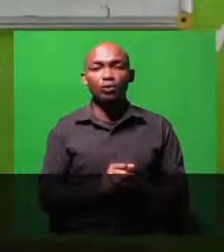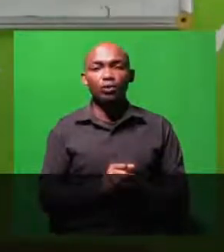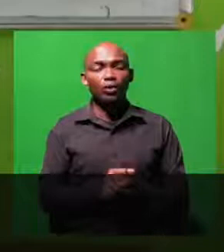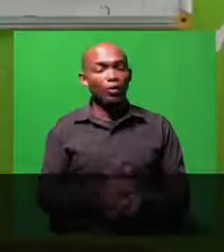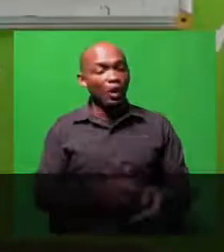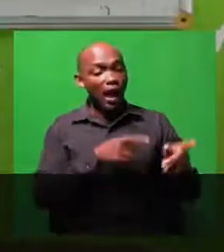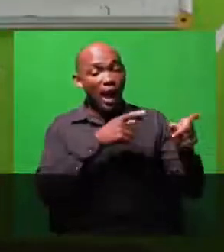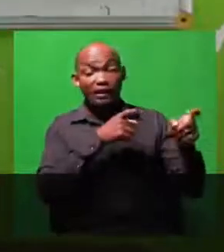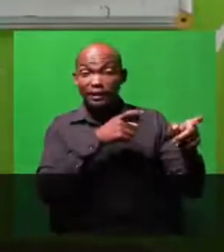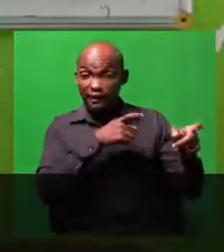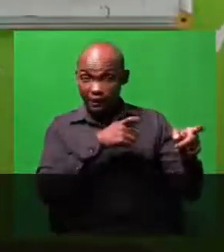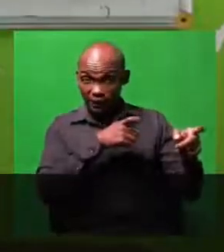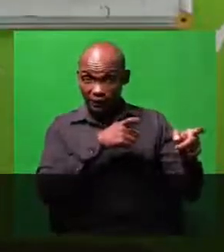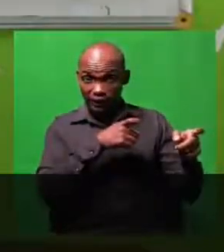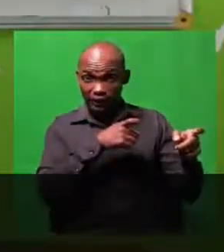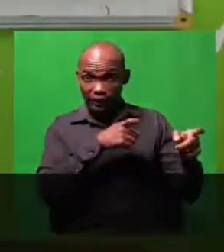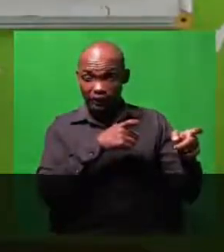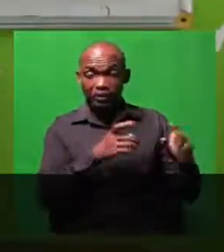gathering.